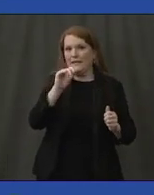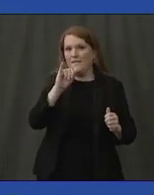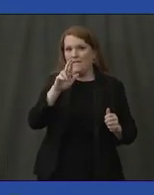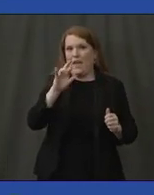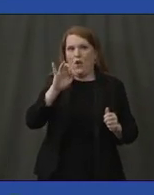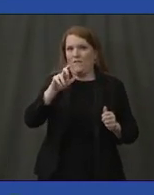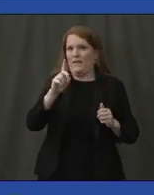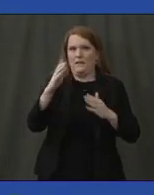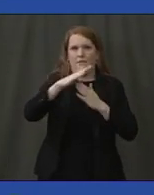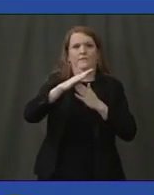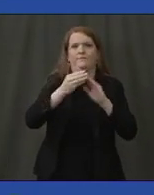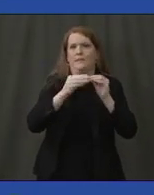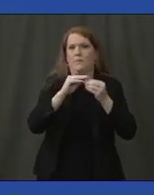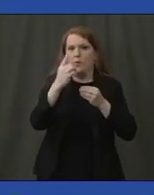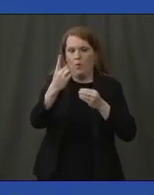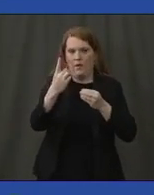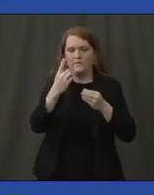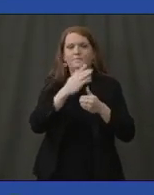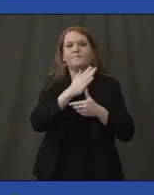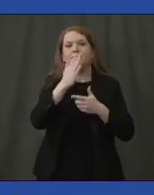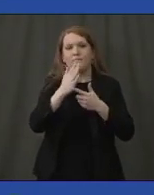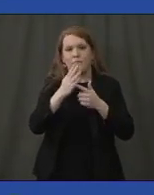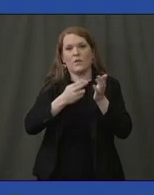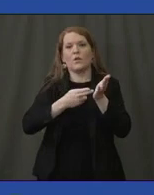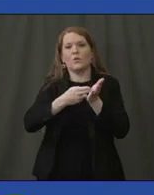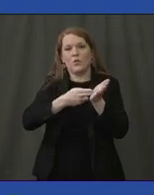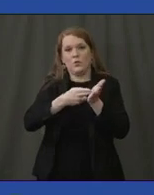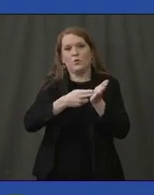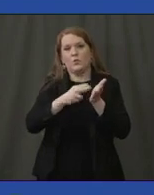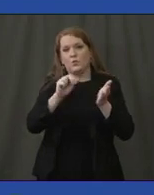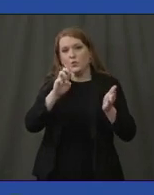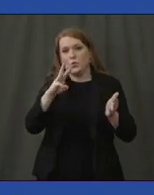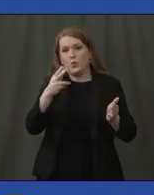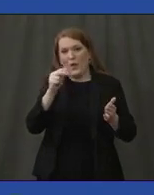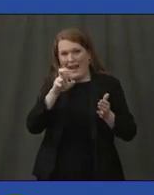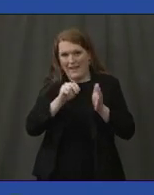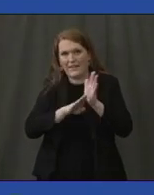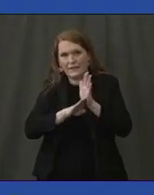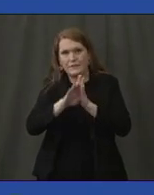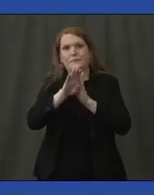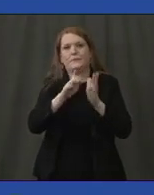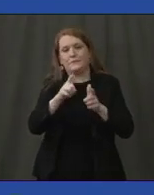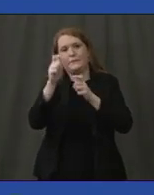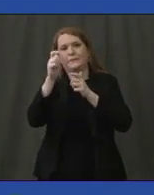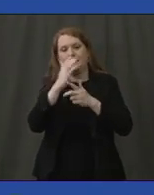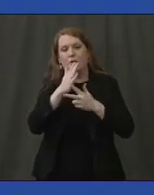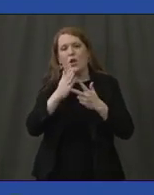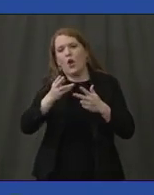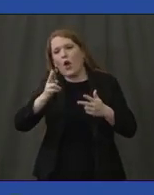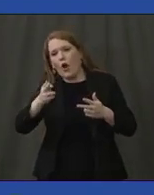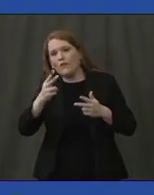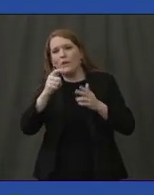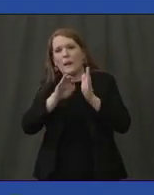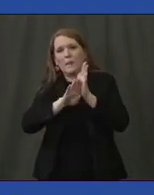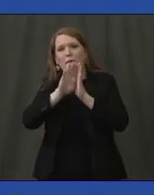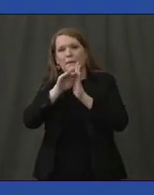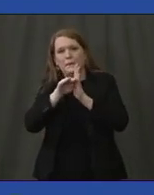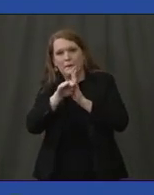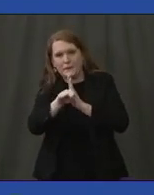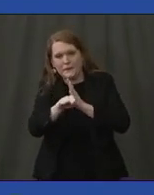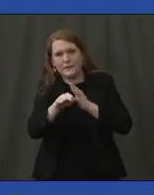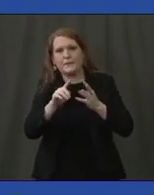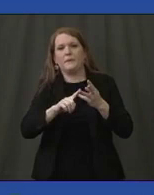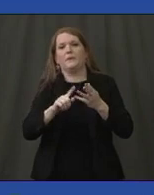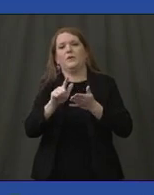pack. You can see New Haven is accelerating as well. Hartford a little bit flatter. New London,